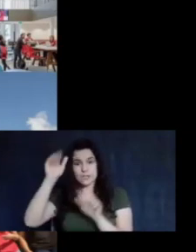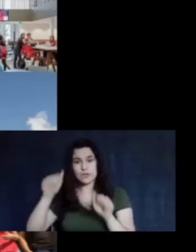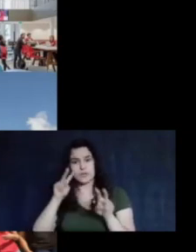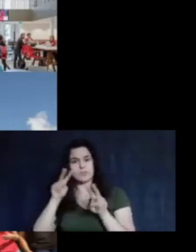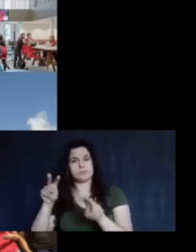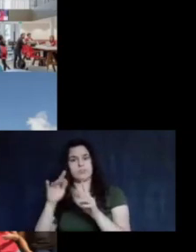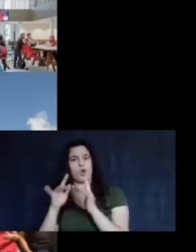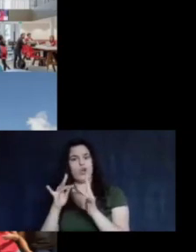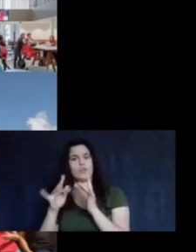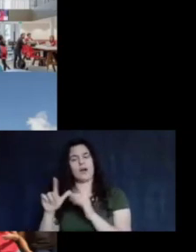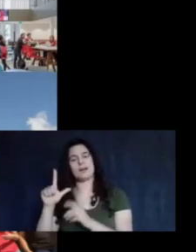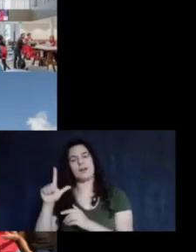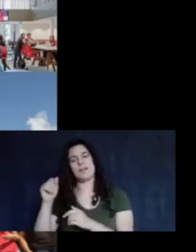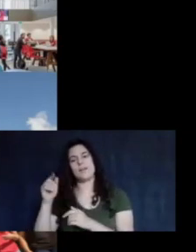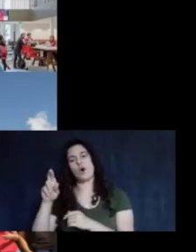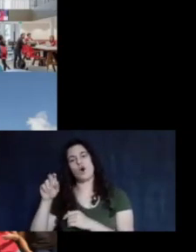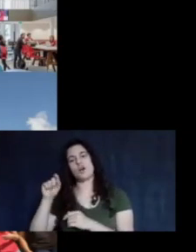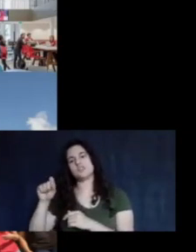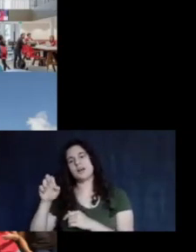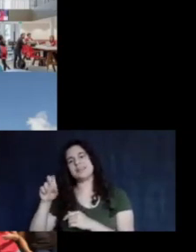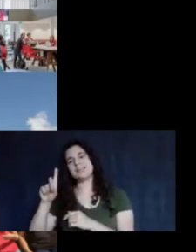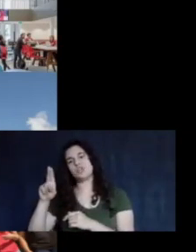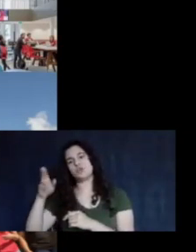at lamar.edu/visit.